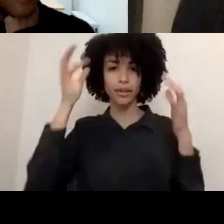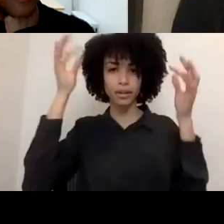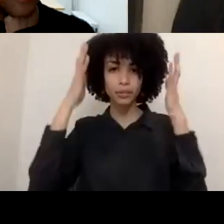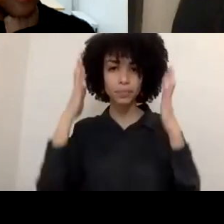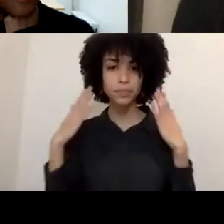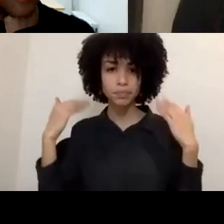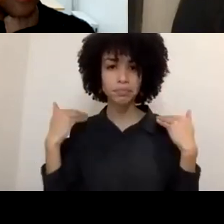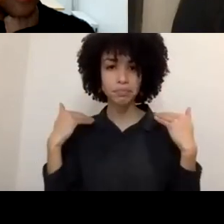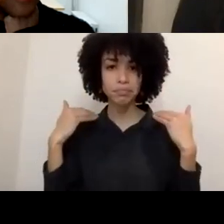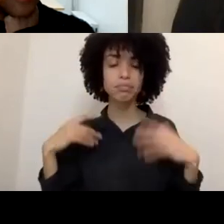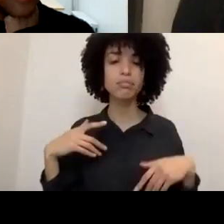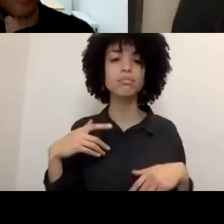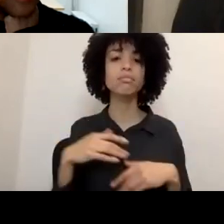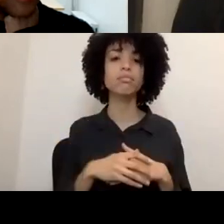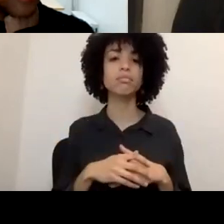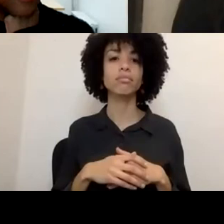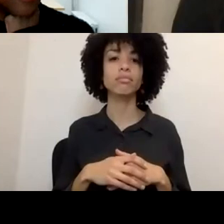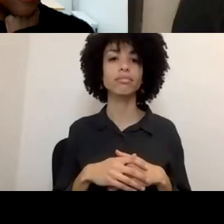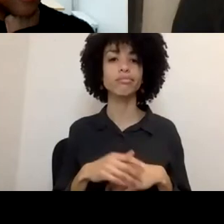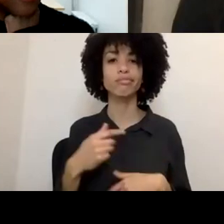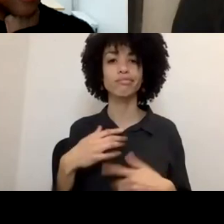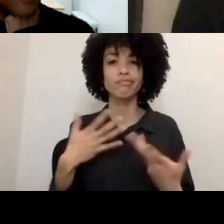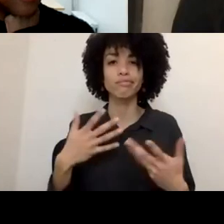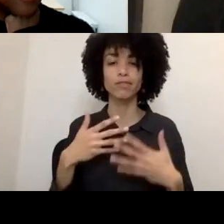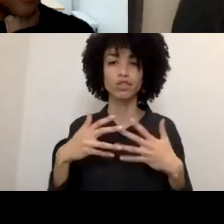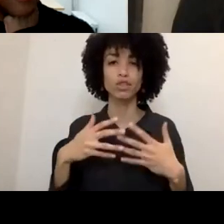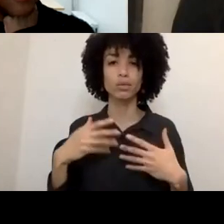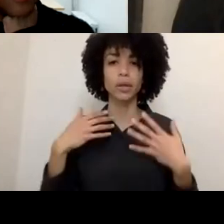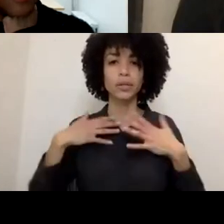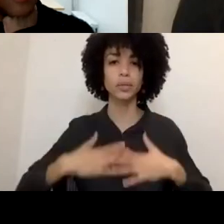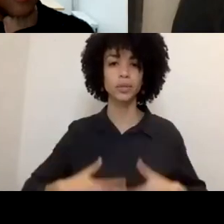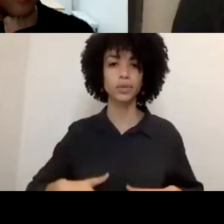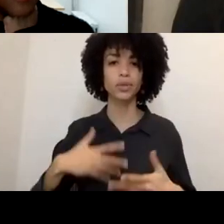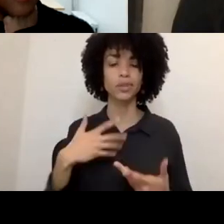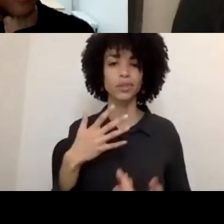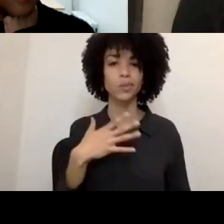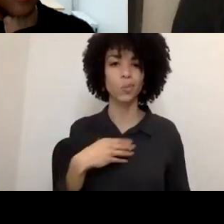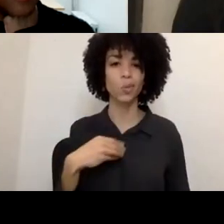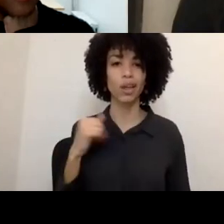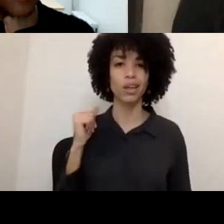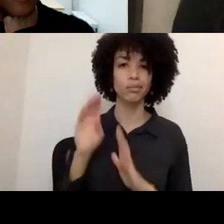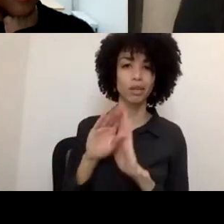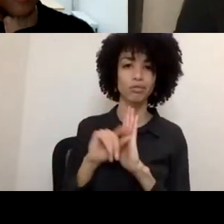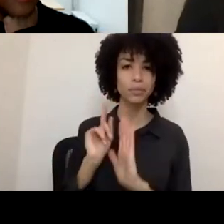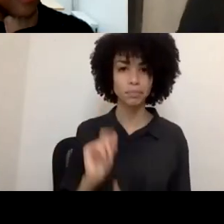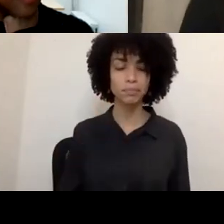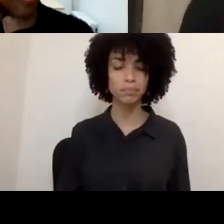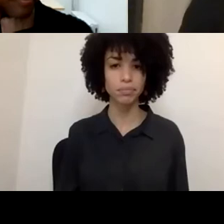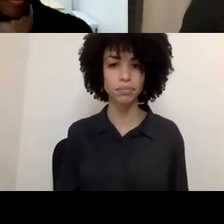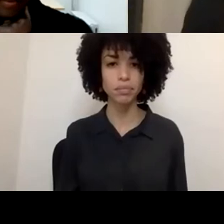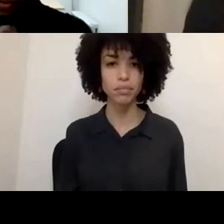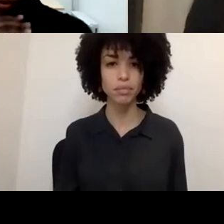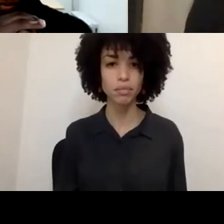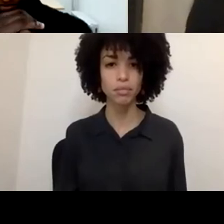shoulder length. I am wearing a gray sweater, and I have a whitish background behind me. Yeah,